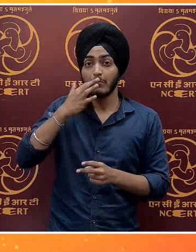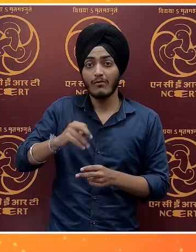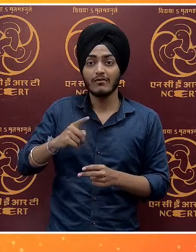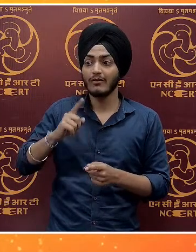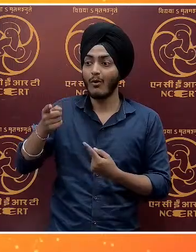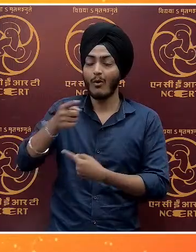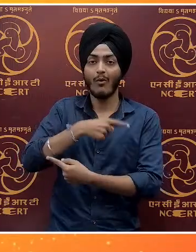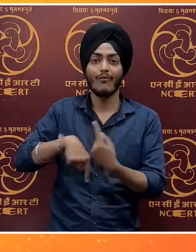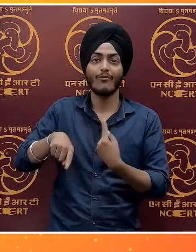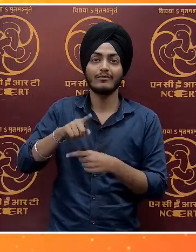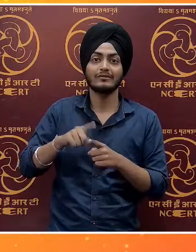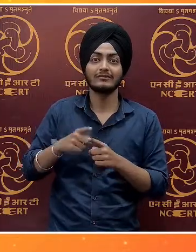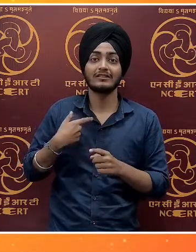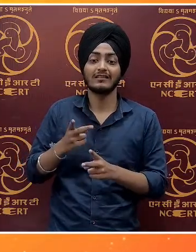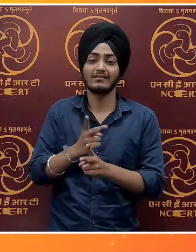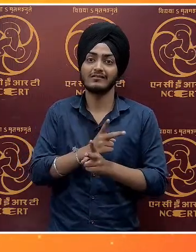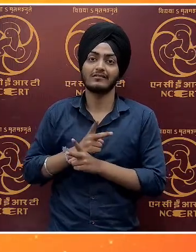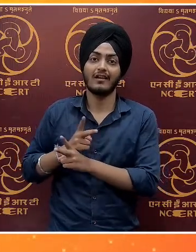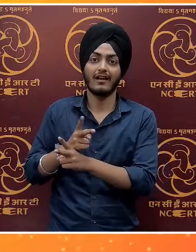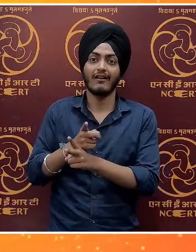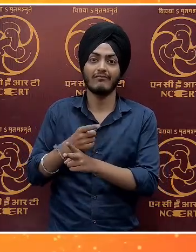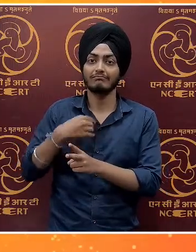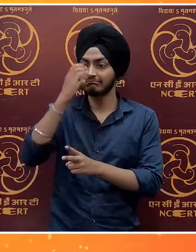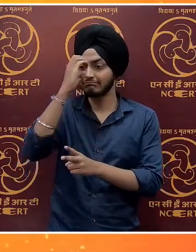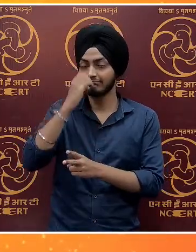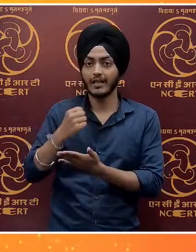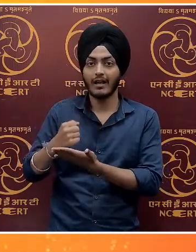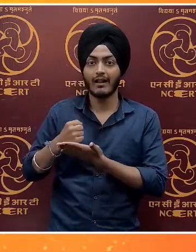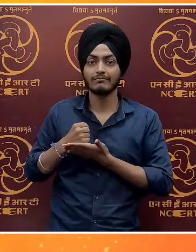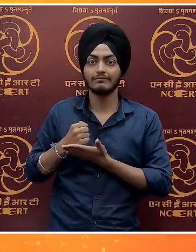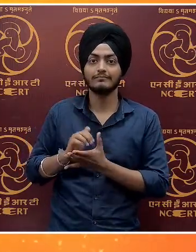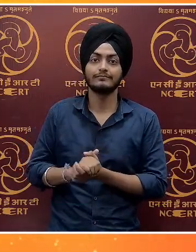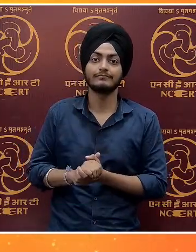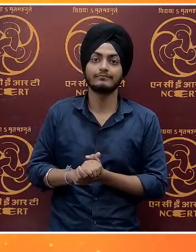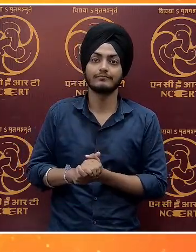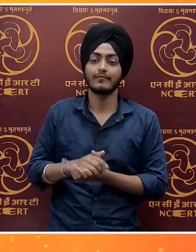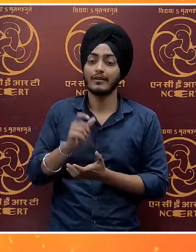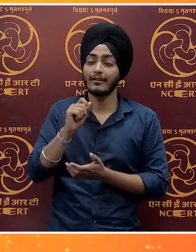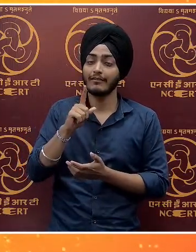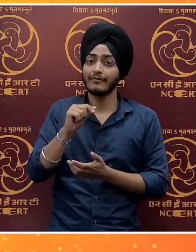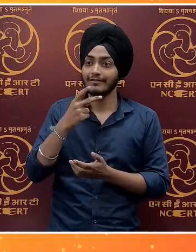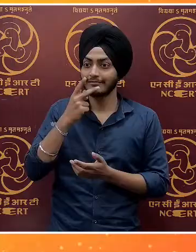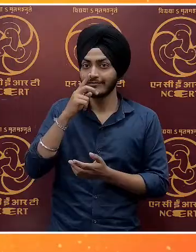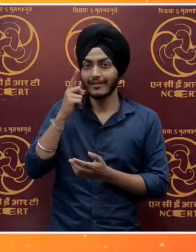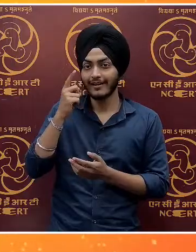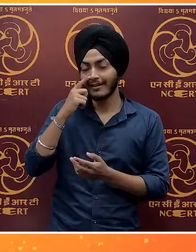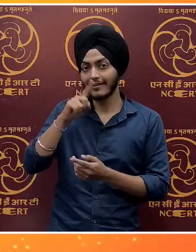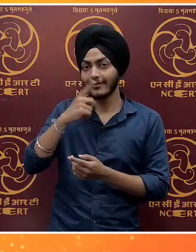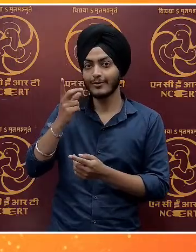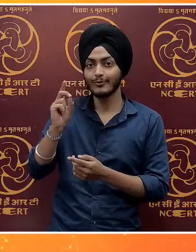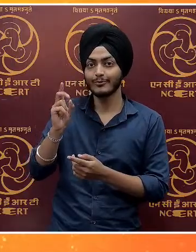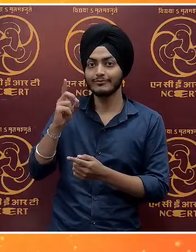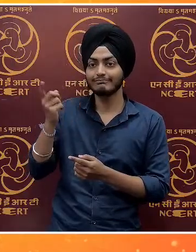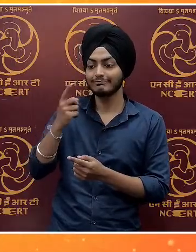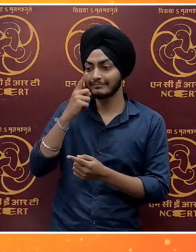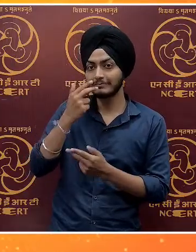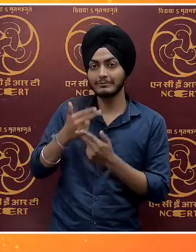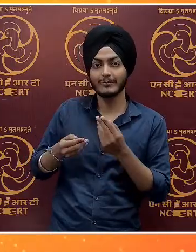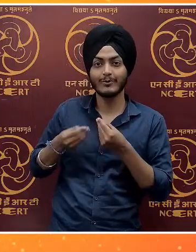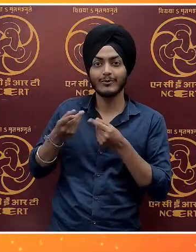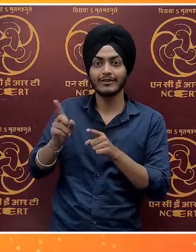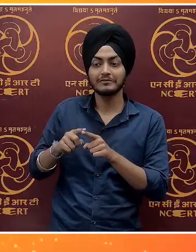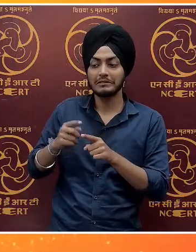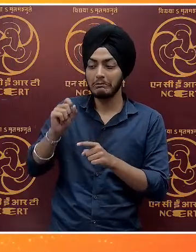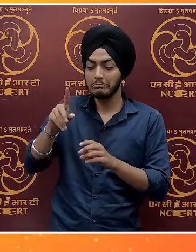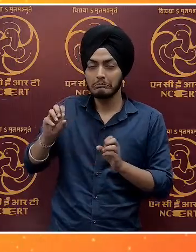for our safety. As Harpreet shared that once she was learning how to ride the bicycle, she